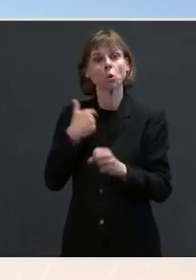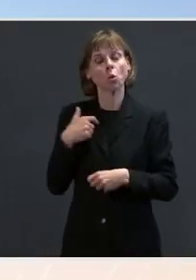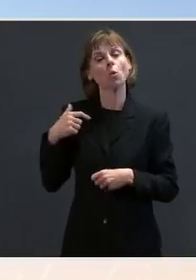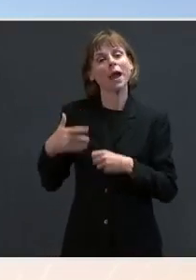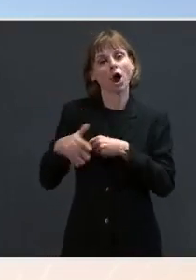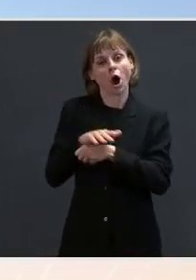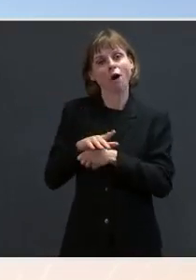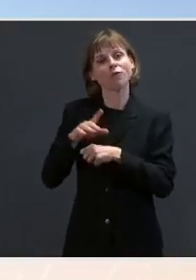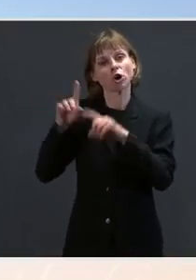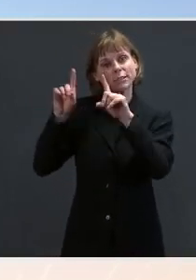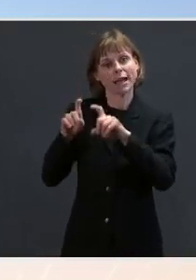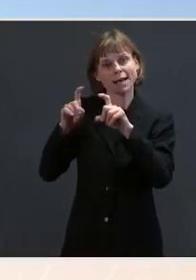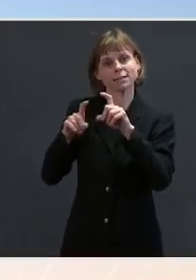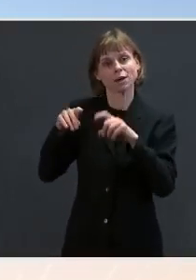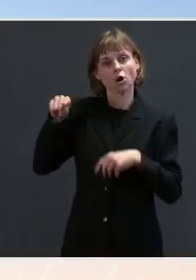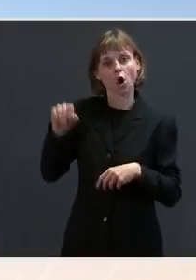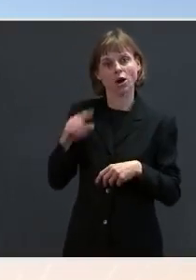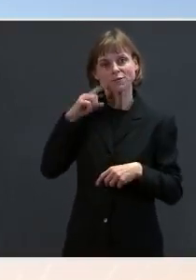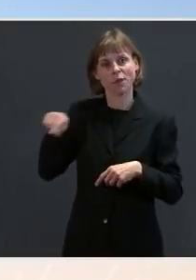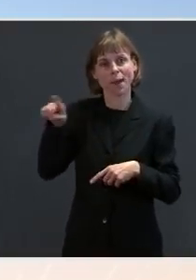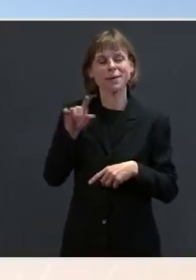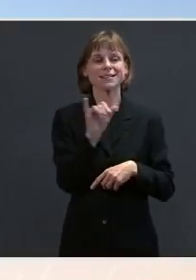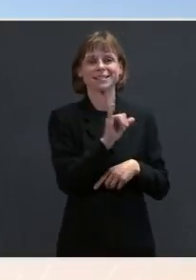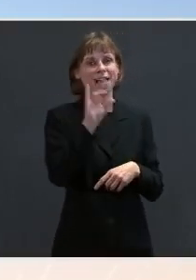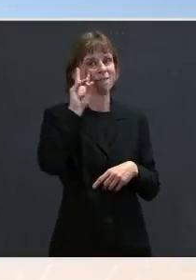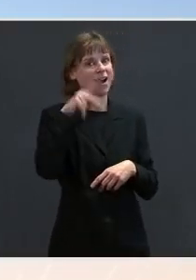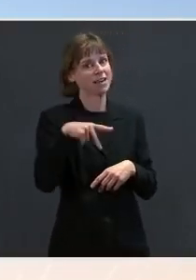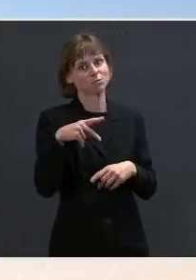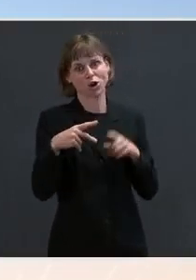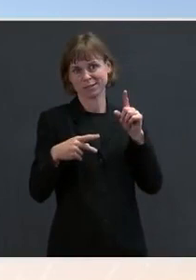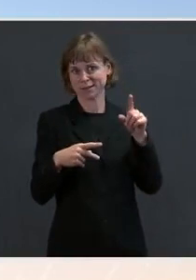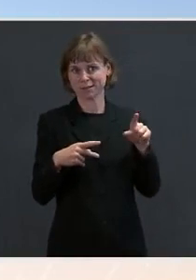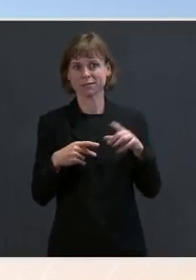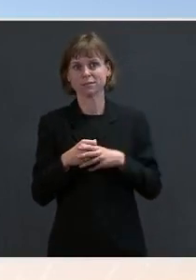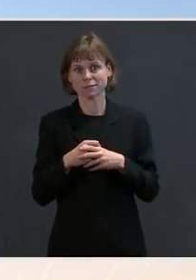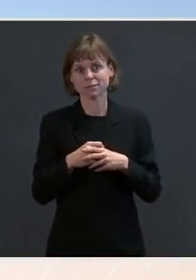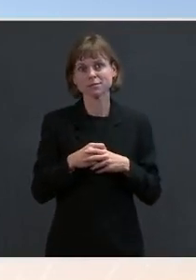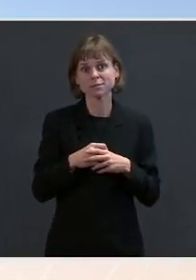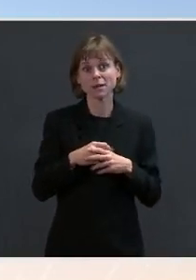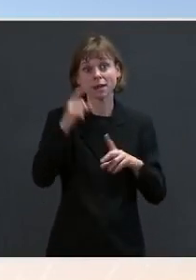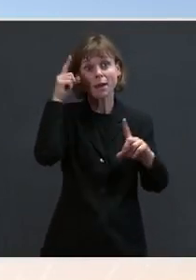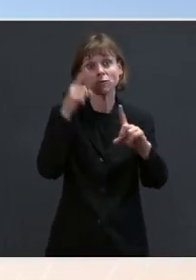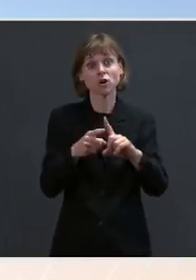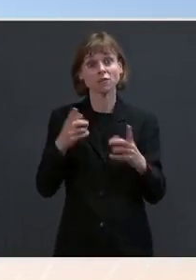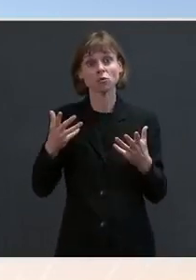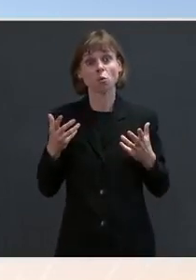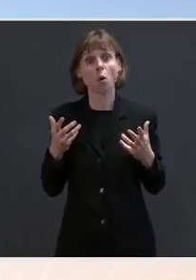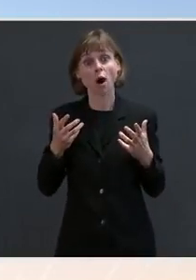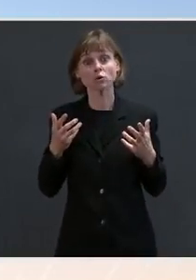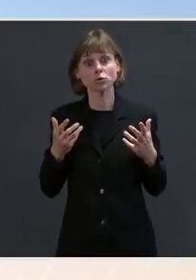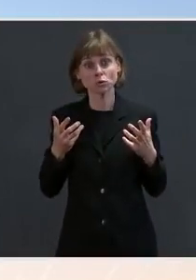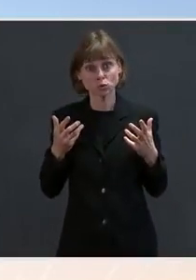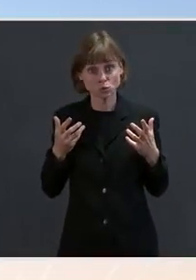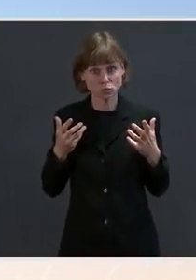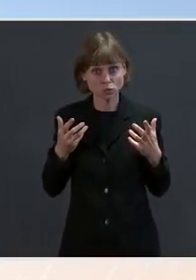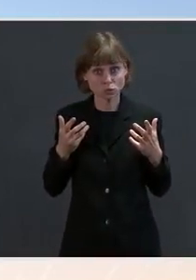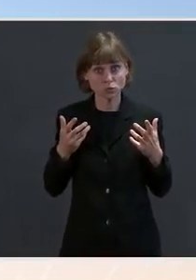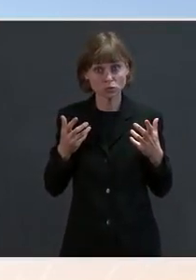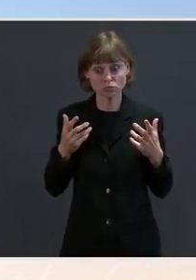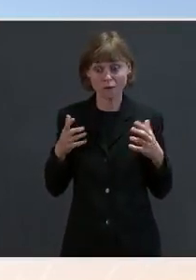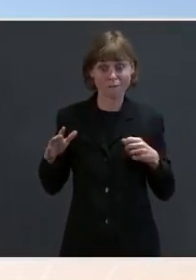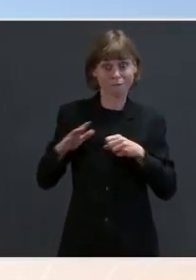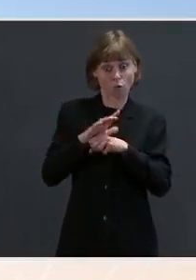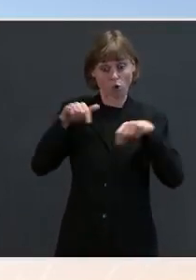those tests, and same for the vice president. And our objective is certainly bringing an end to the pandemic and having this room full again